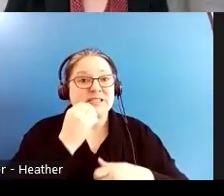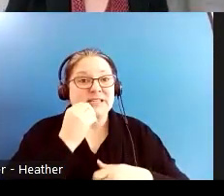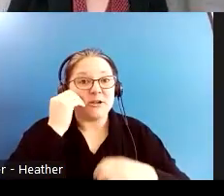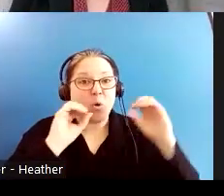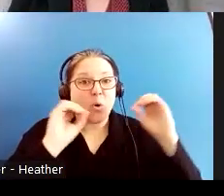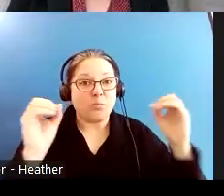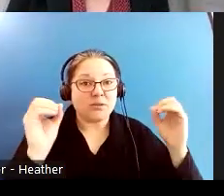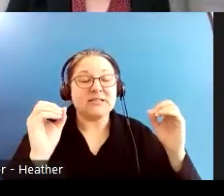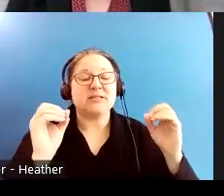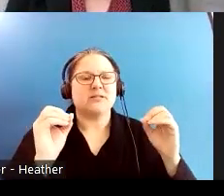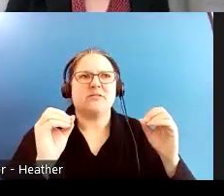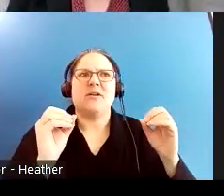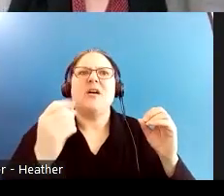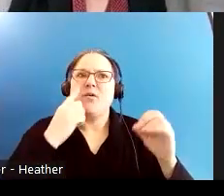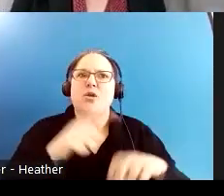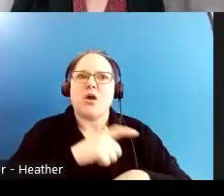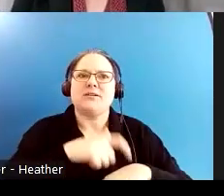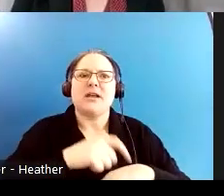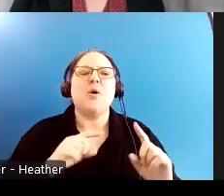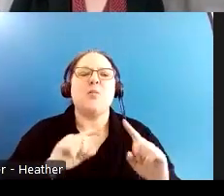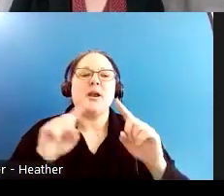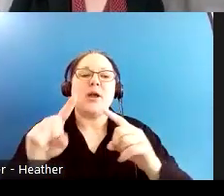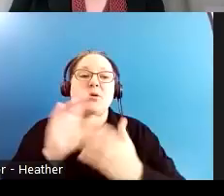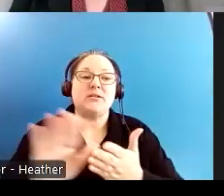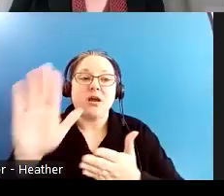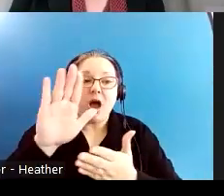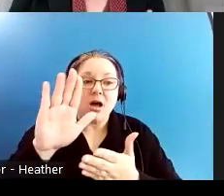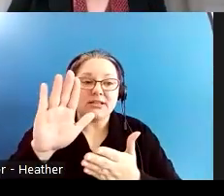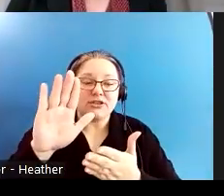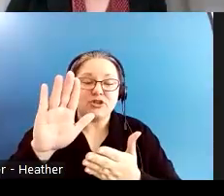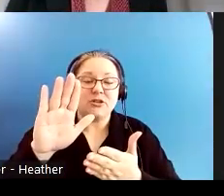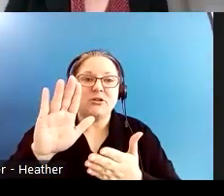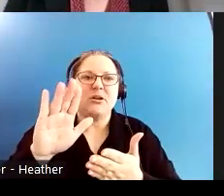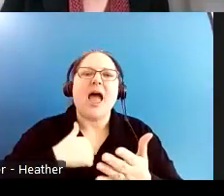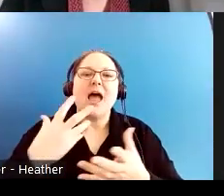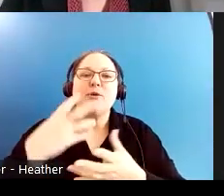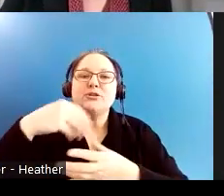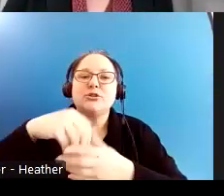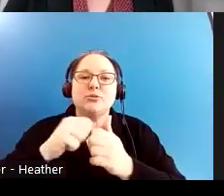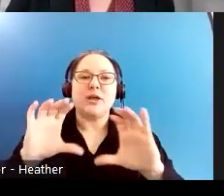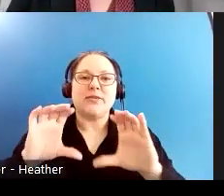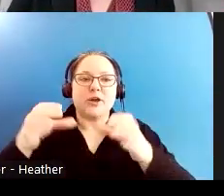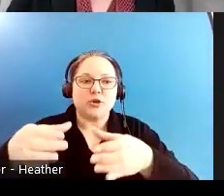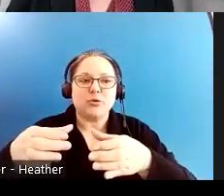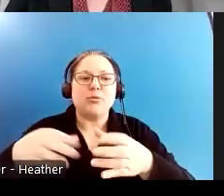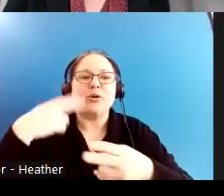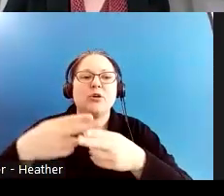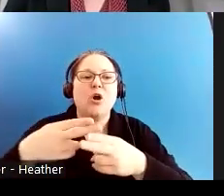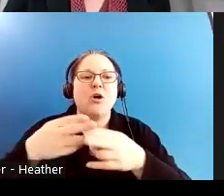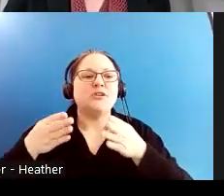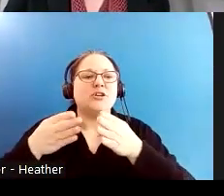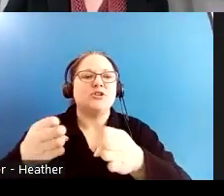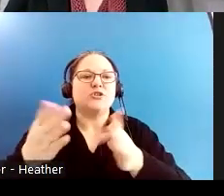and when I was in college, I went to Haverford College. I was part of this group called Street Outreach, happens to be the same